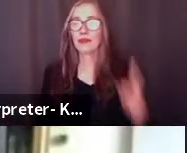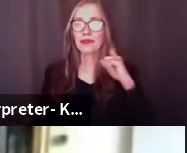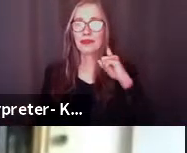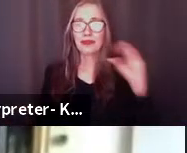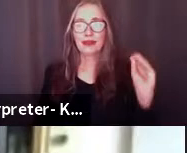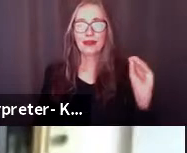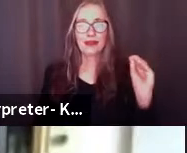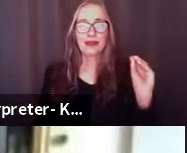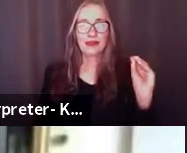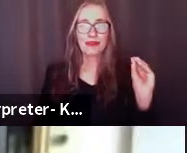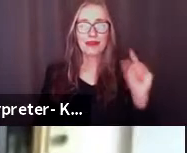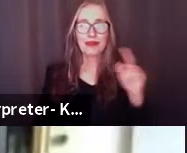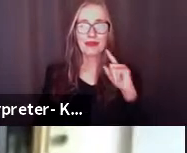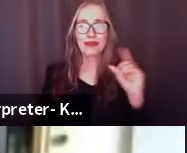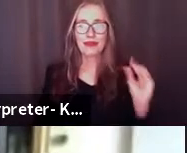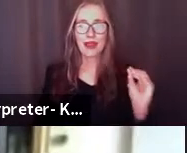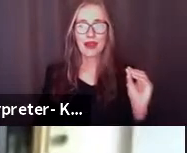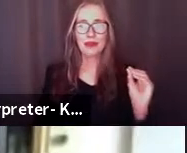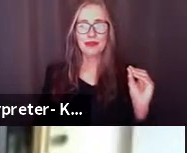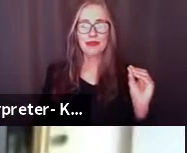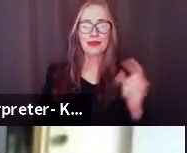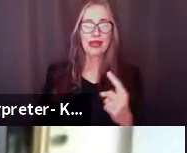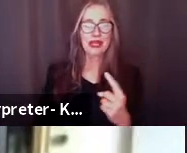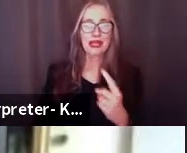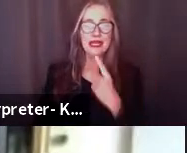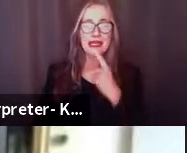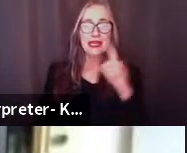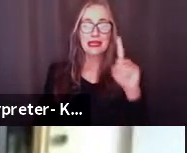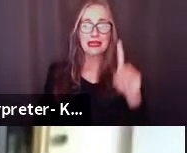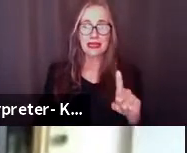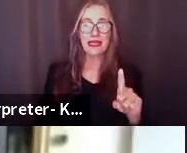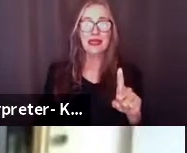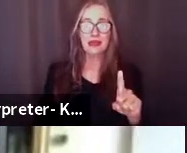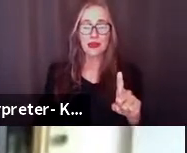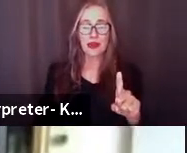i think we need to turn on the sounds